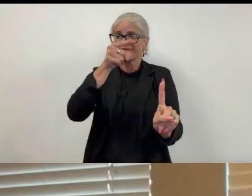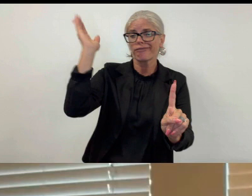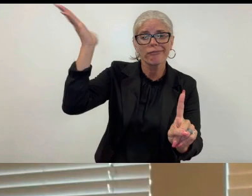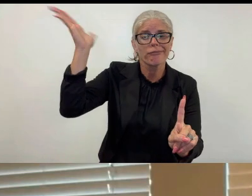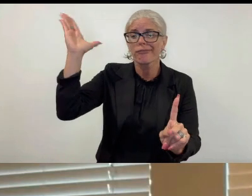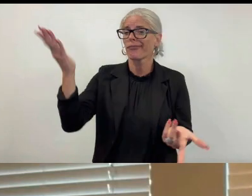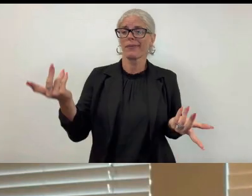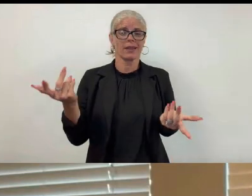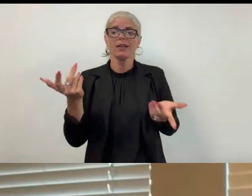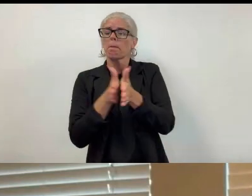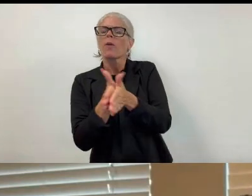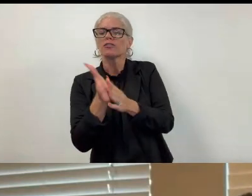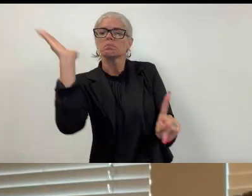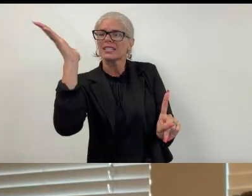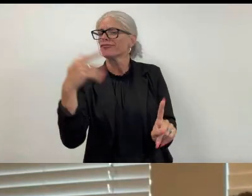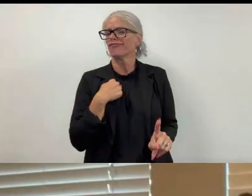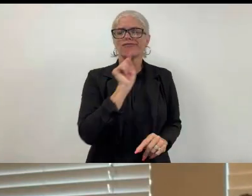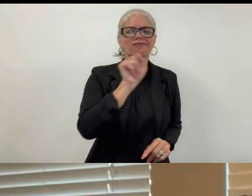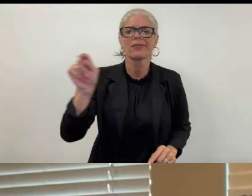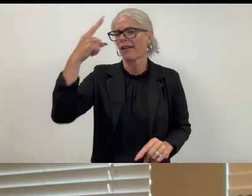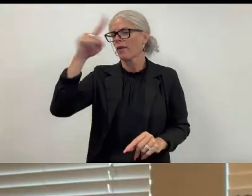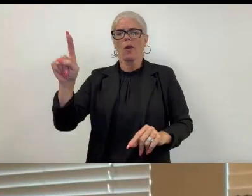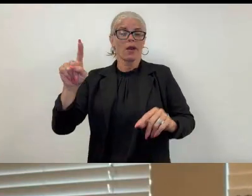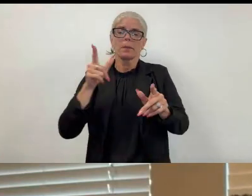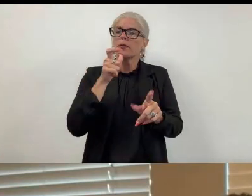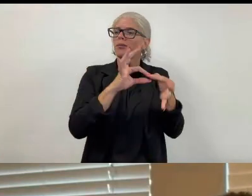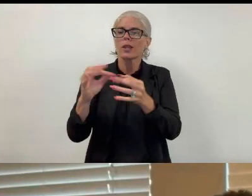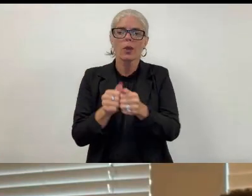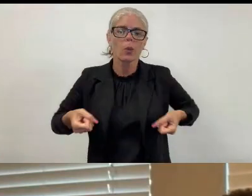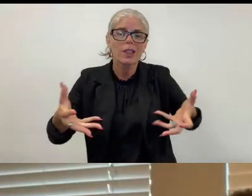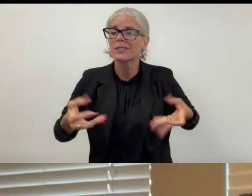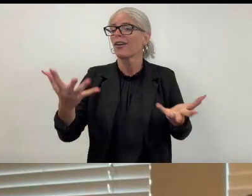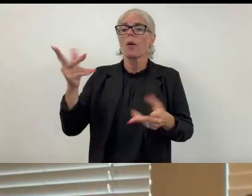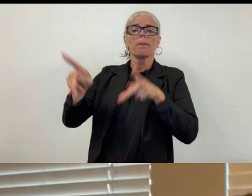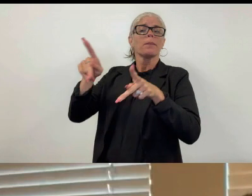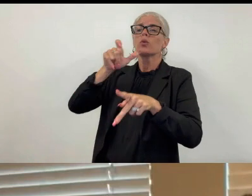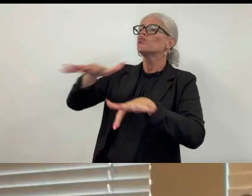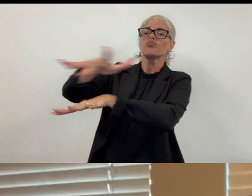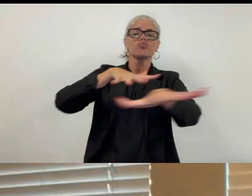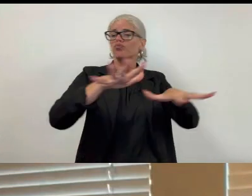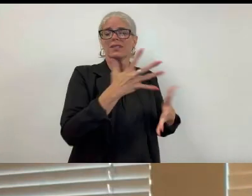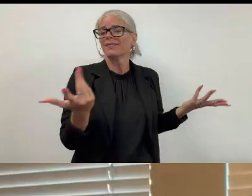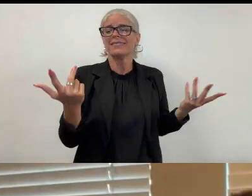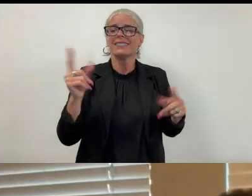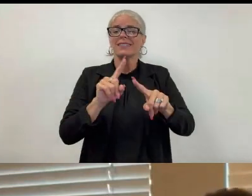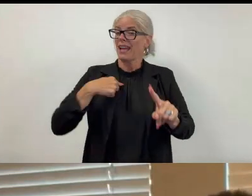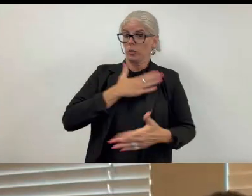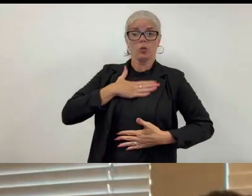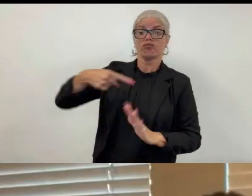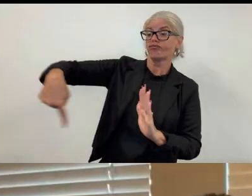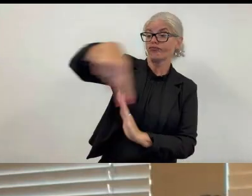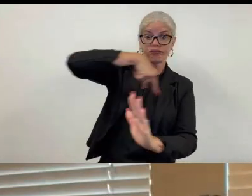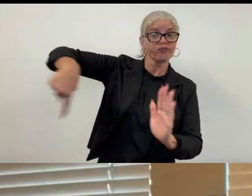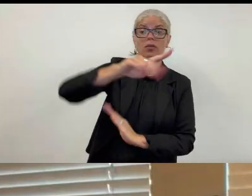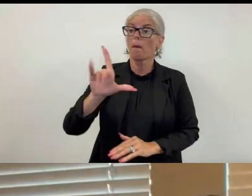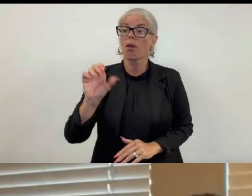it's through a motivational talk with He's on Wheels, or even if it's just for a vacation, or even if it's just, taking a stroll around the block